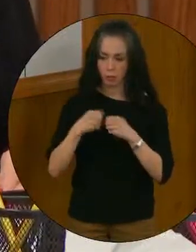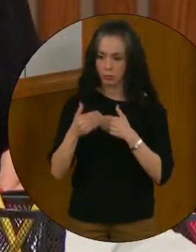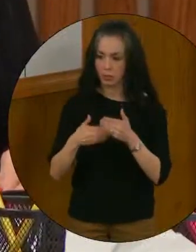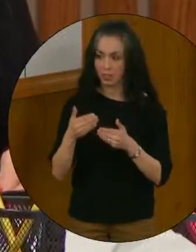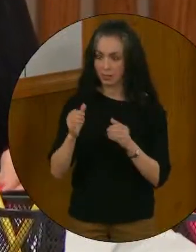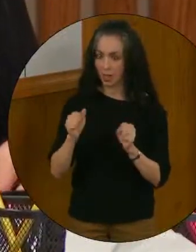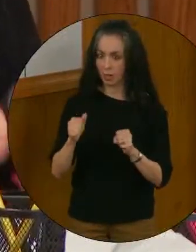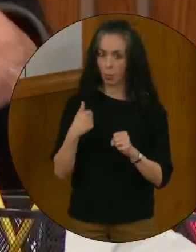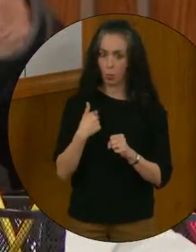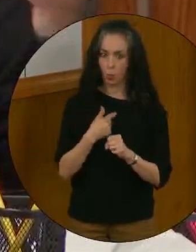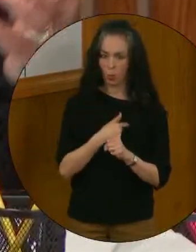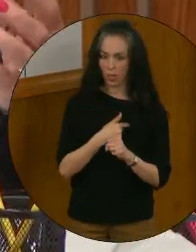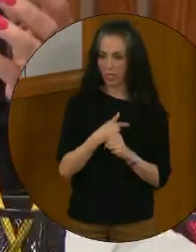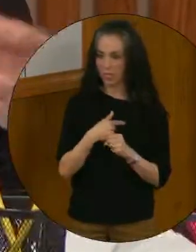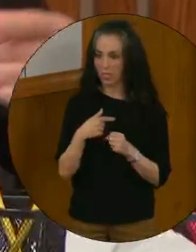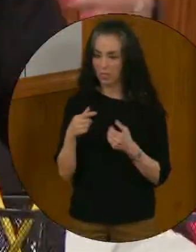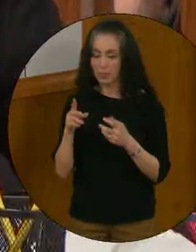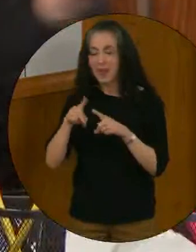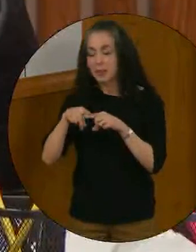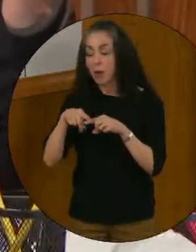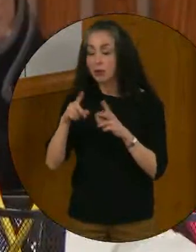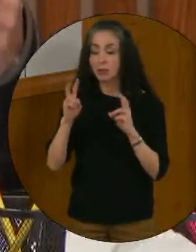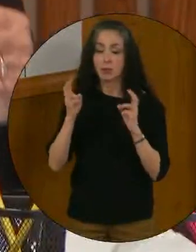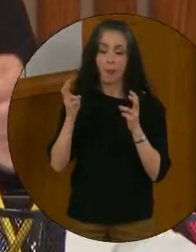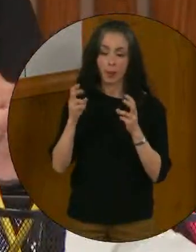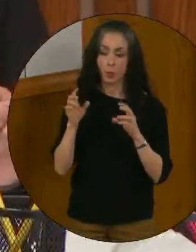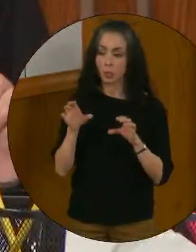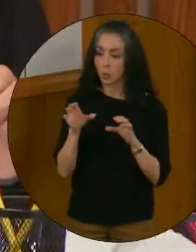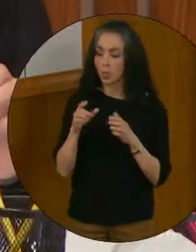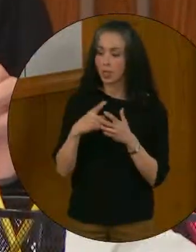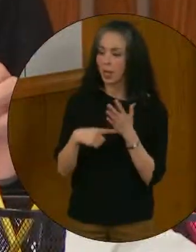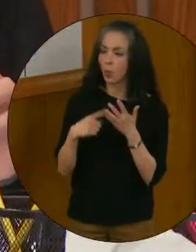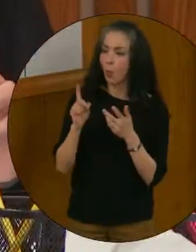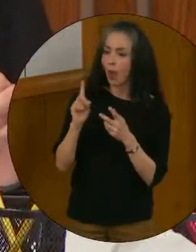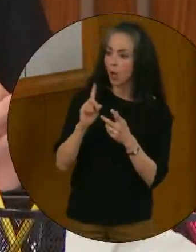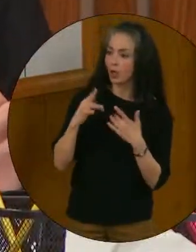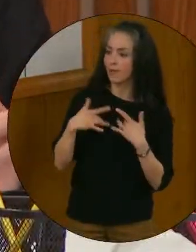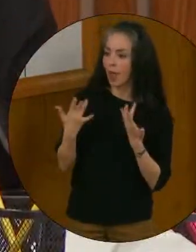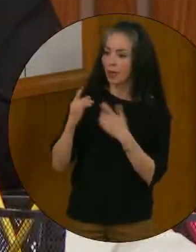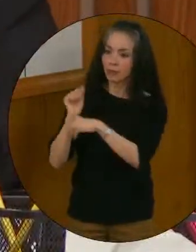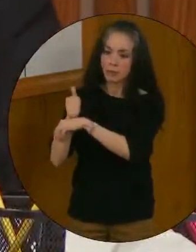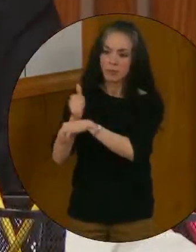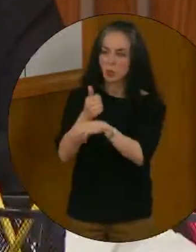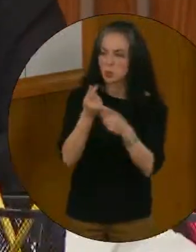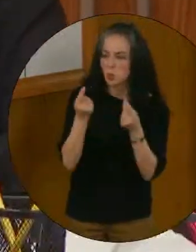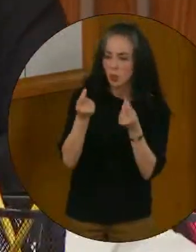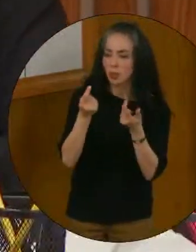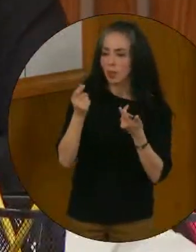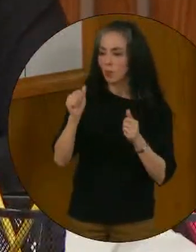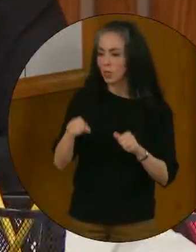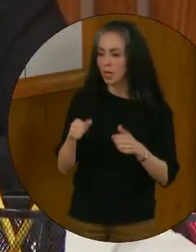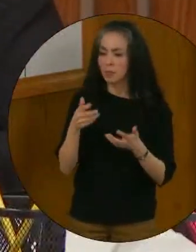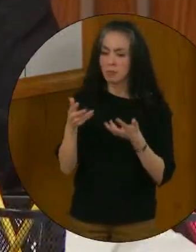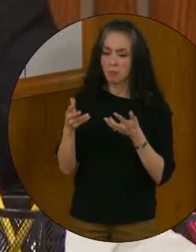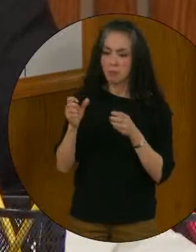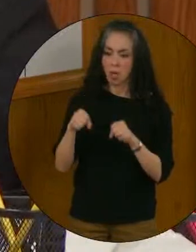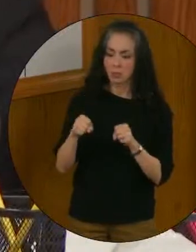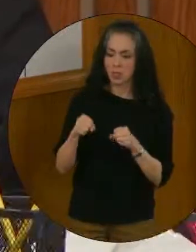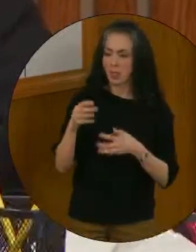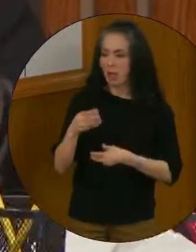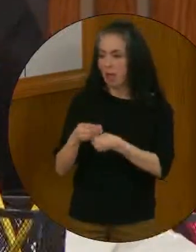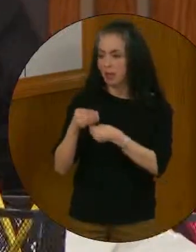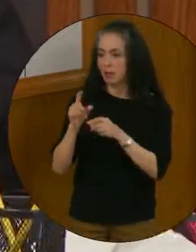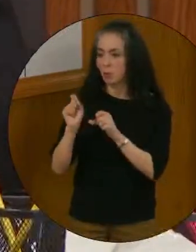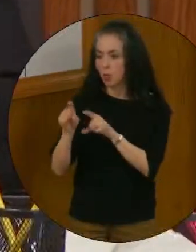fit in, depending on the topic we're doing and the format, if we would be able to fit in a little bit more interactional that are not